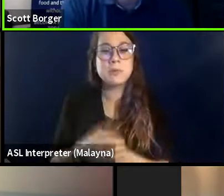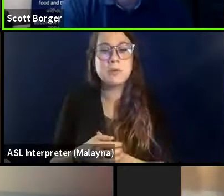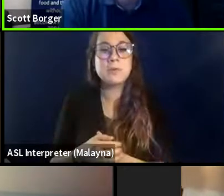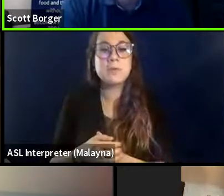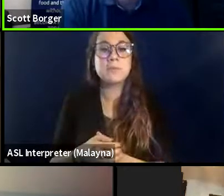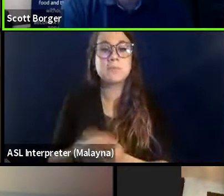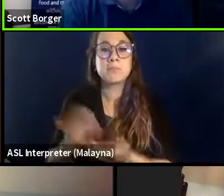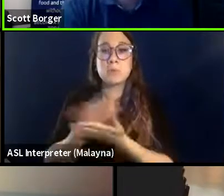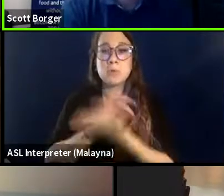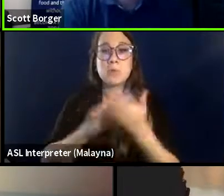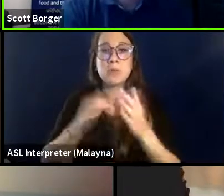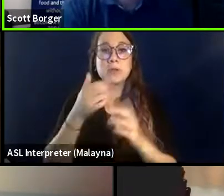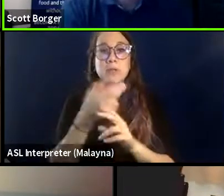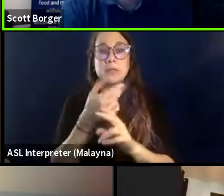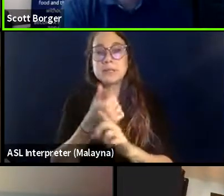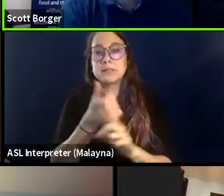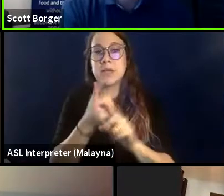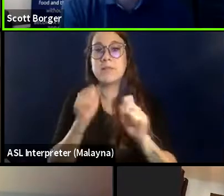used for